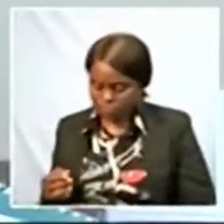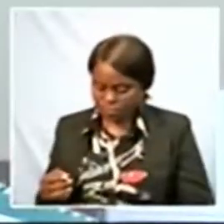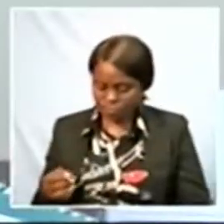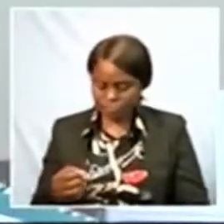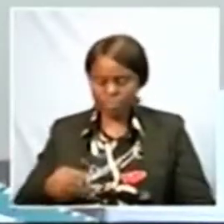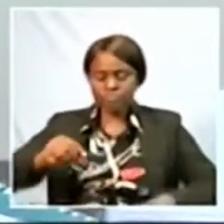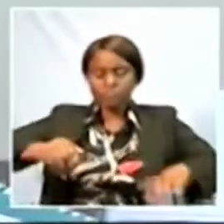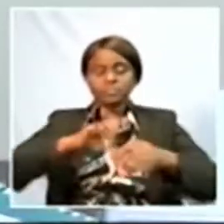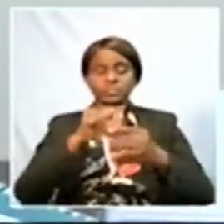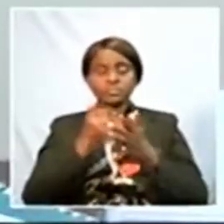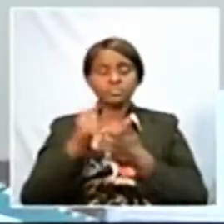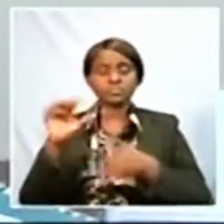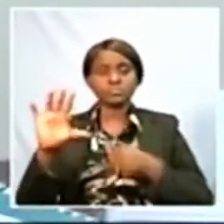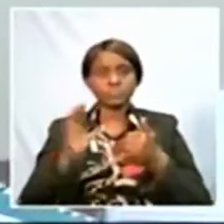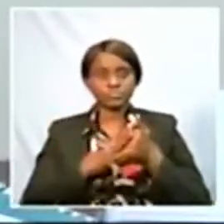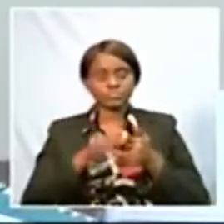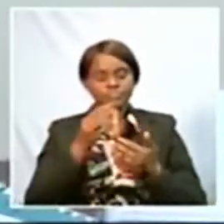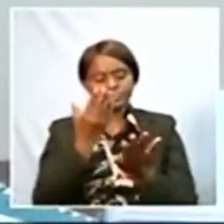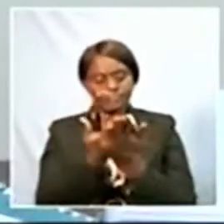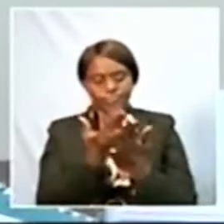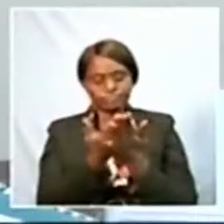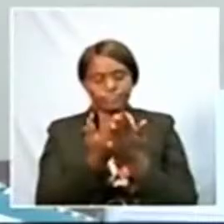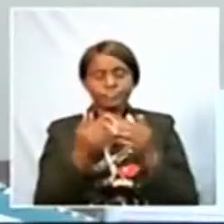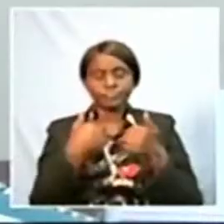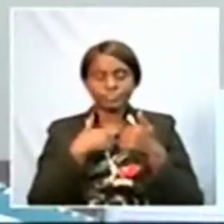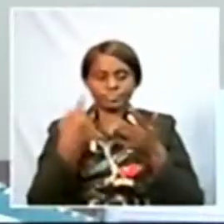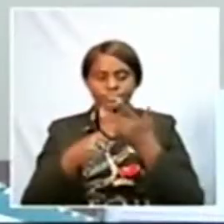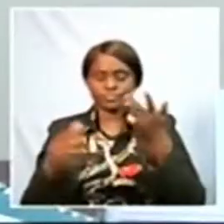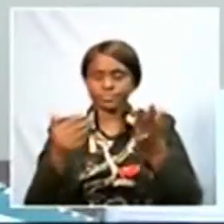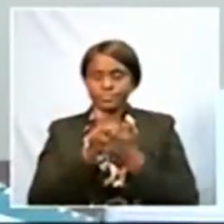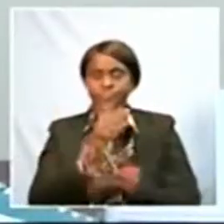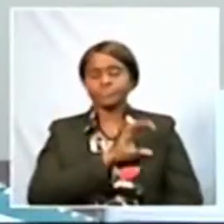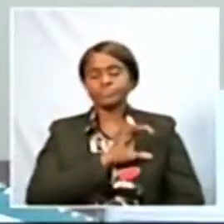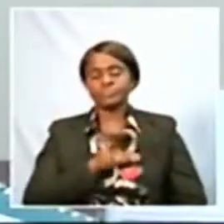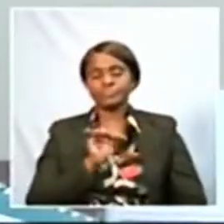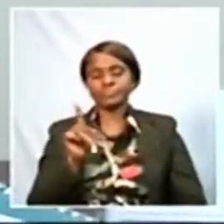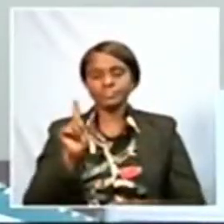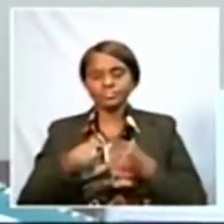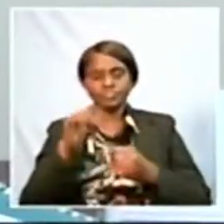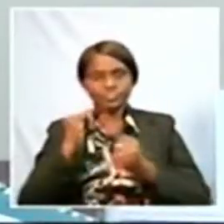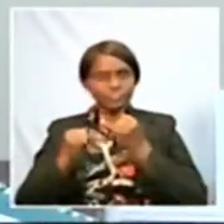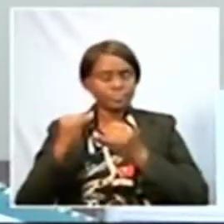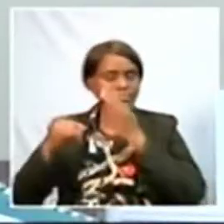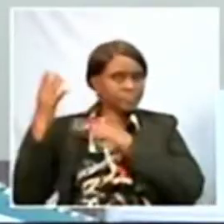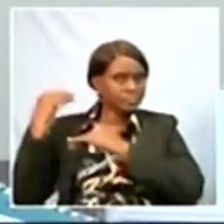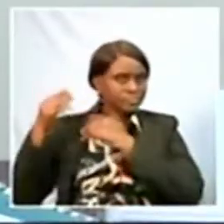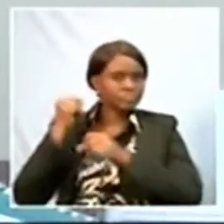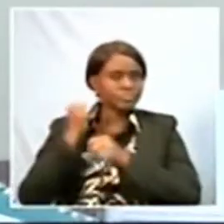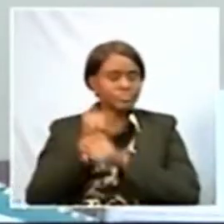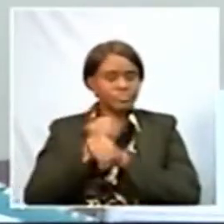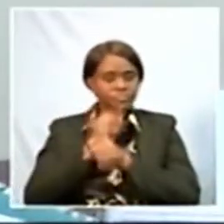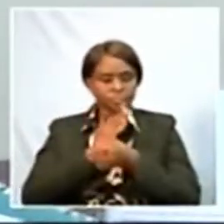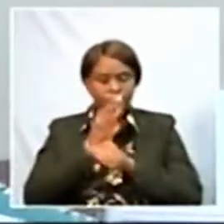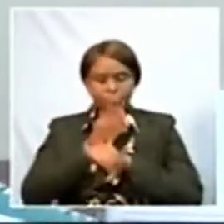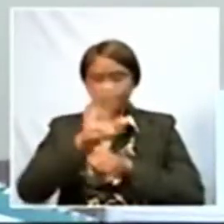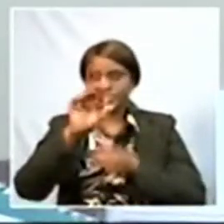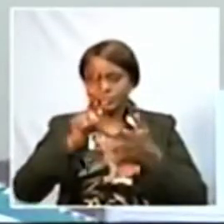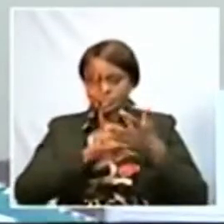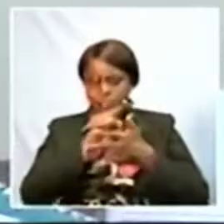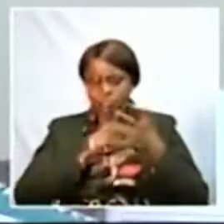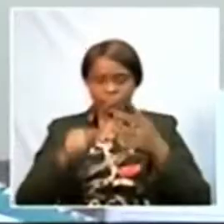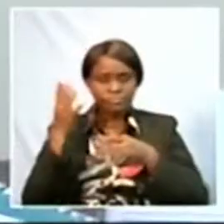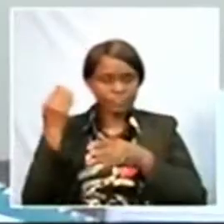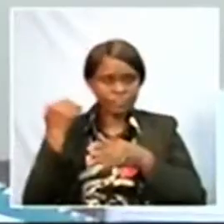to the subsequent retendering process to acquire a new contractor to complete outstanding works following the termination of the